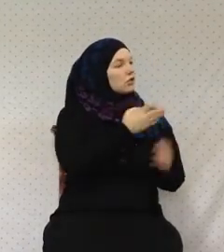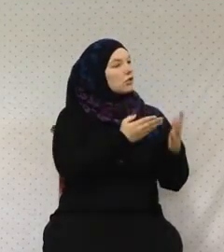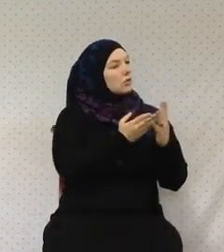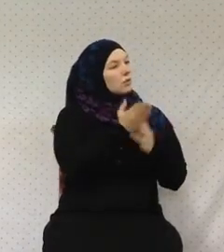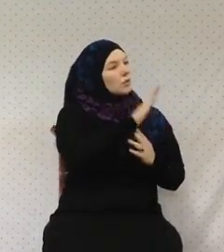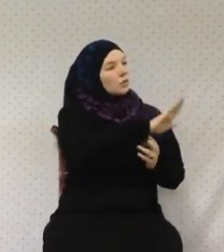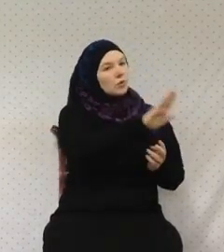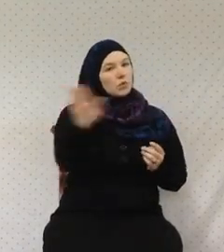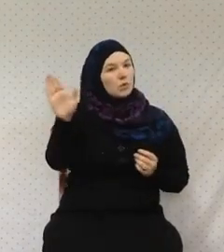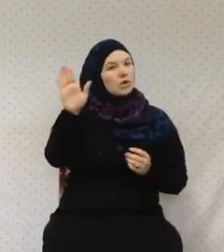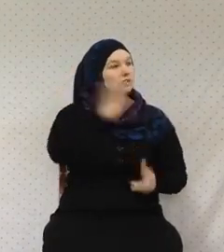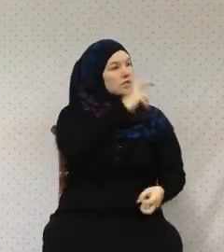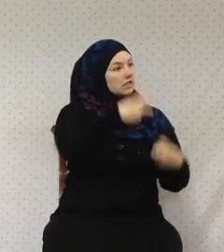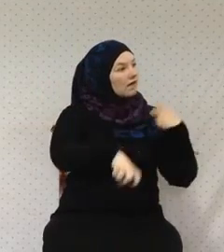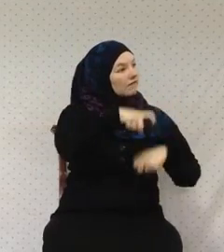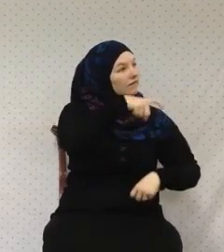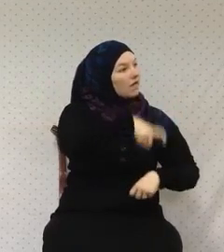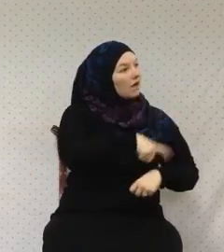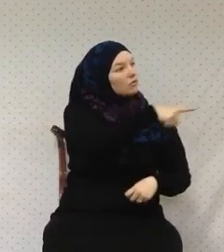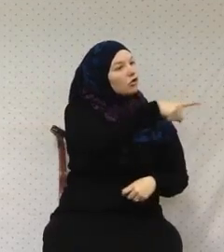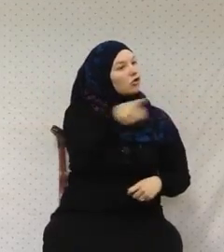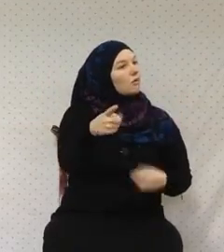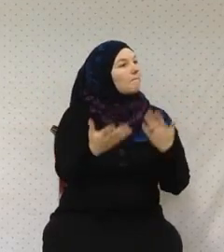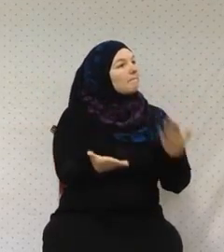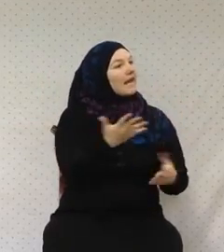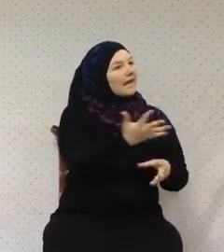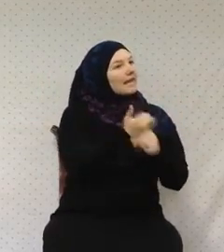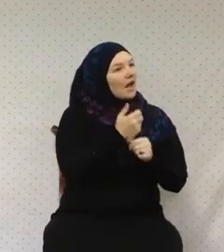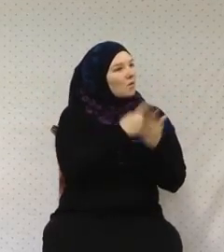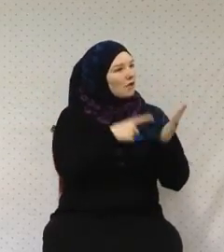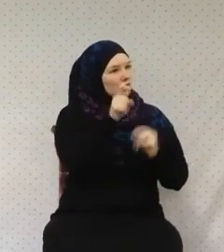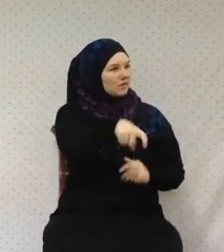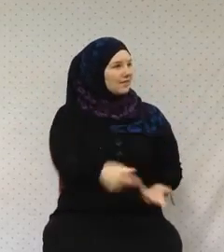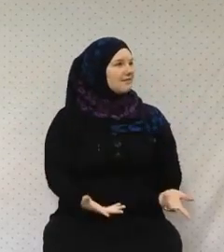through your difficulty that you may get what